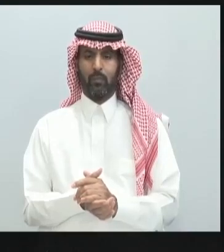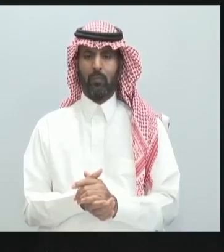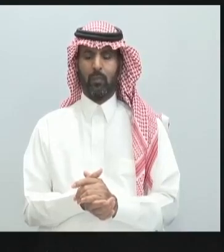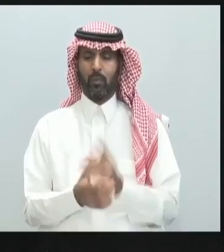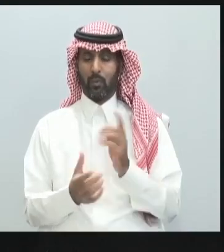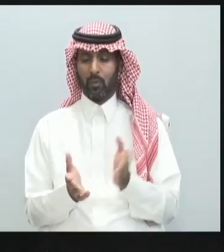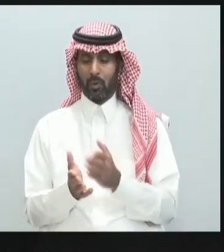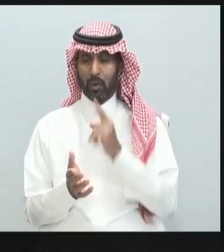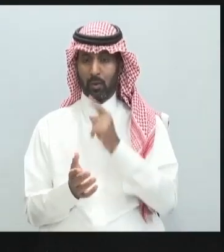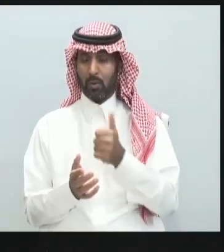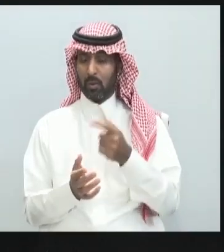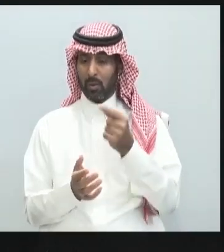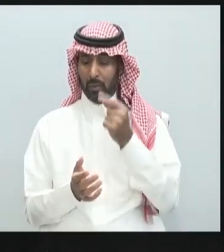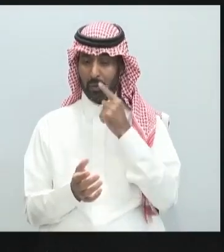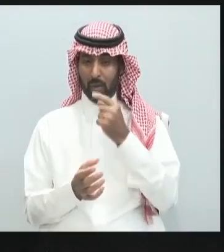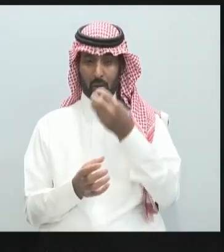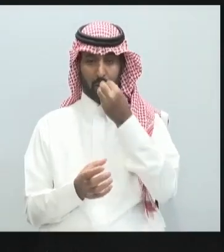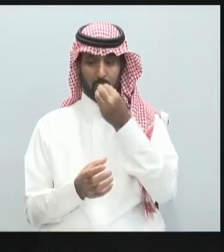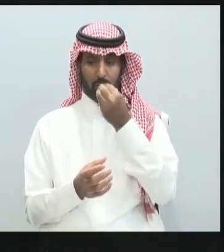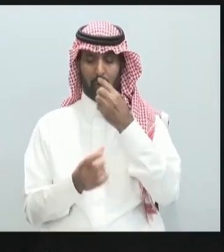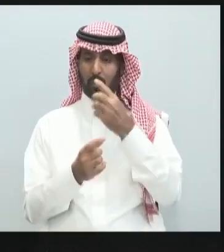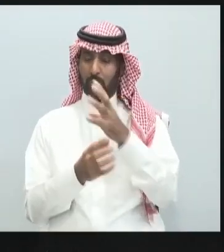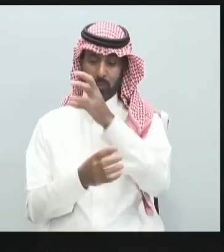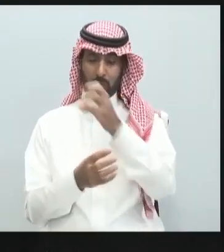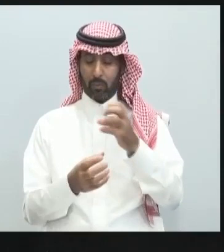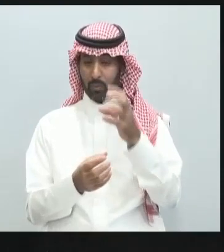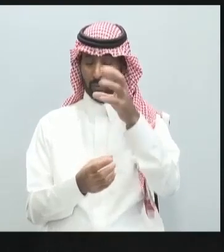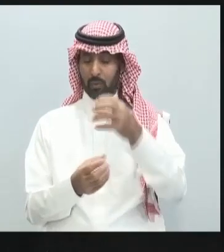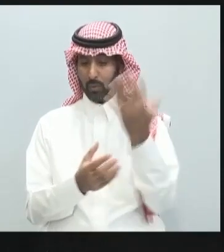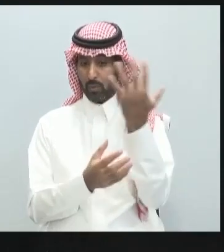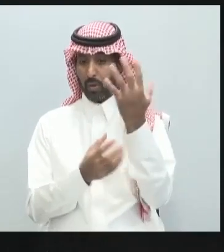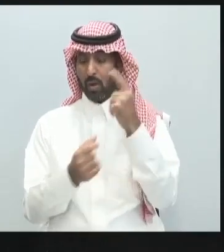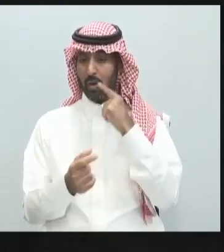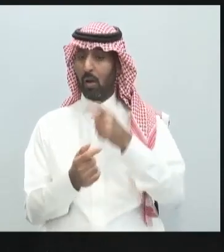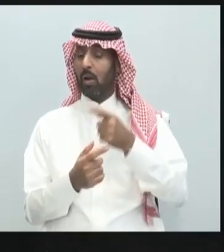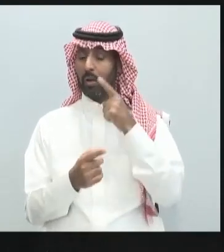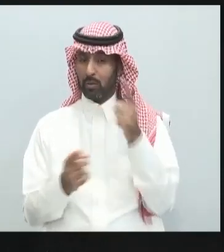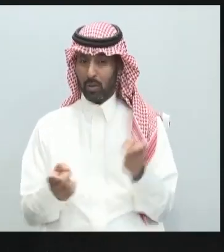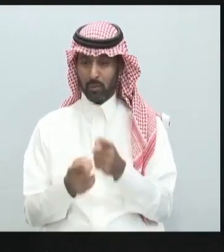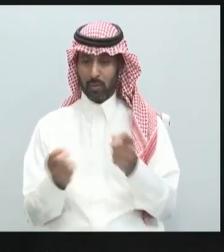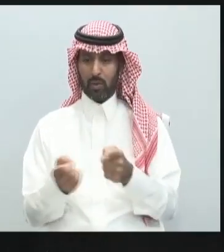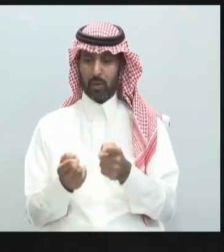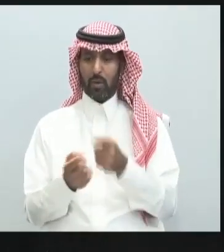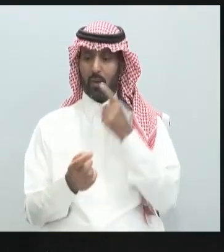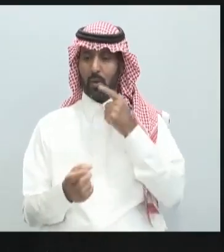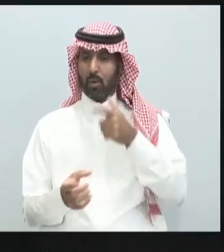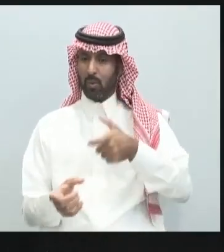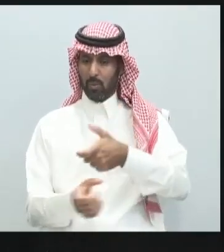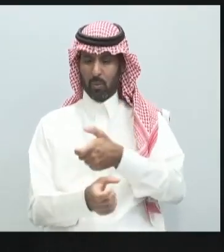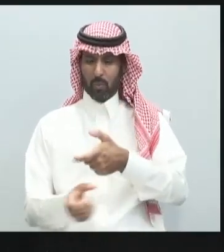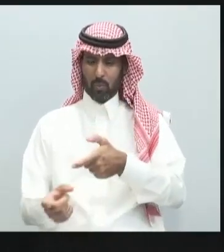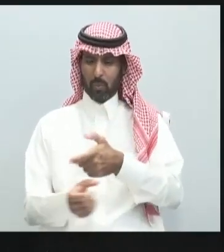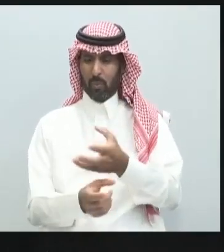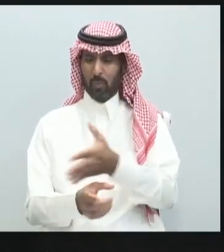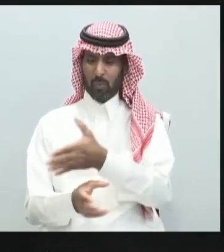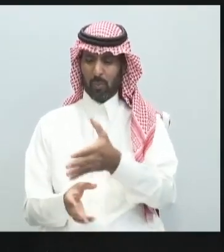grown. Even he's saying that it's better than the organic one that you find in the market, because the organic, it might be coming from half